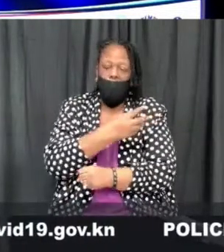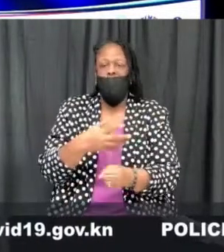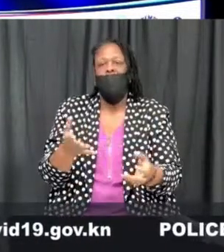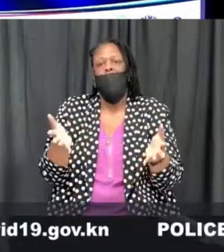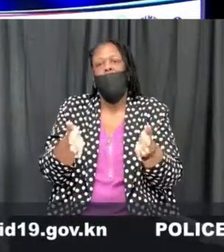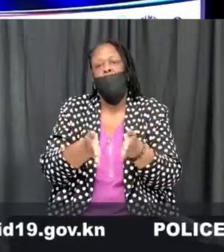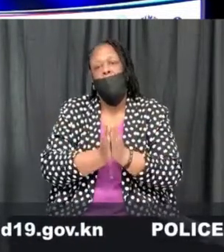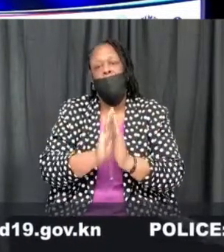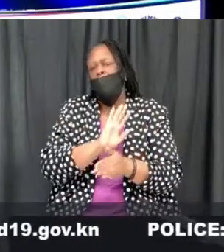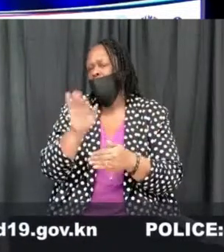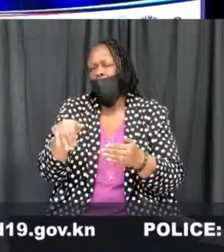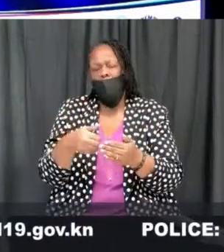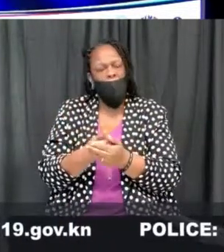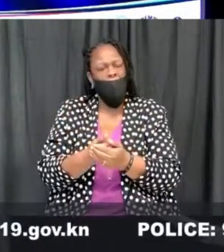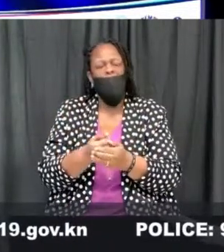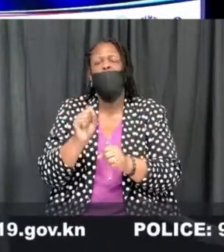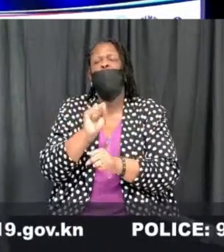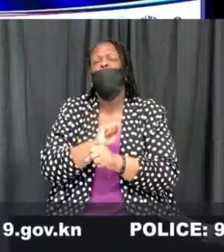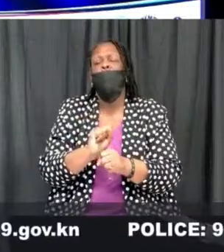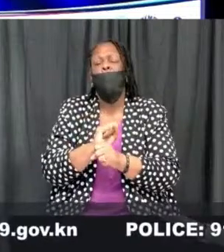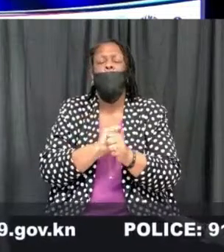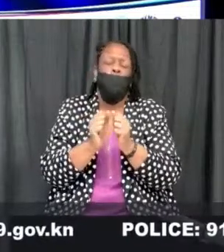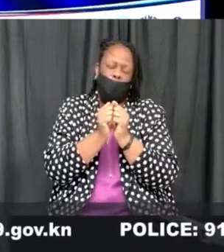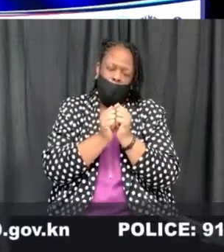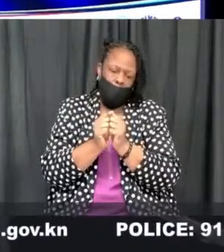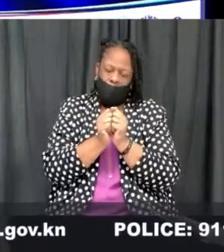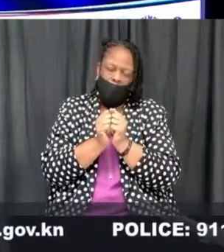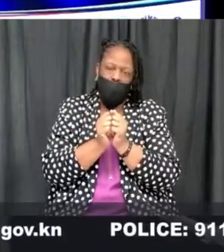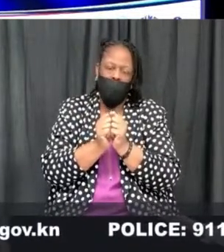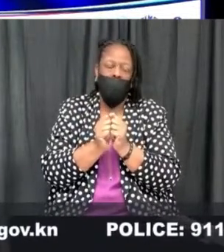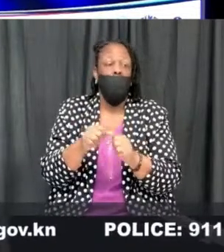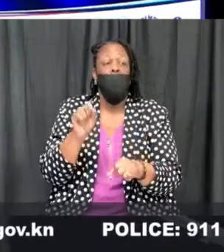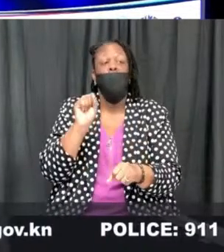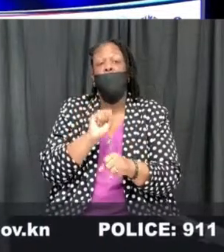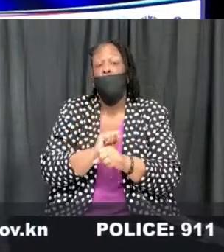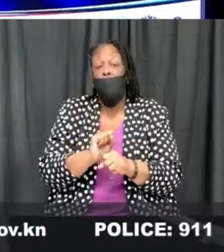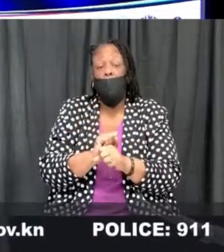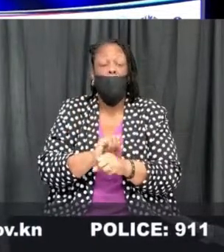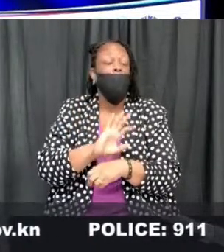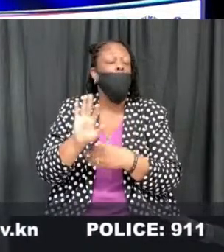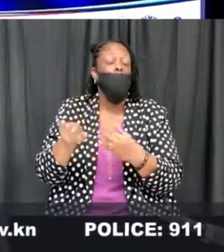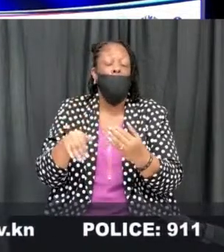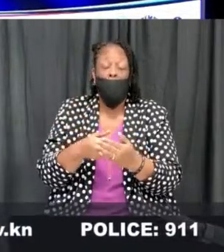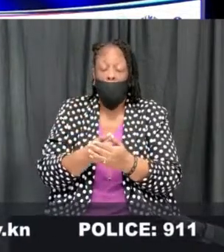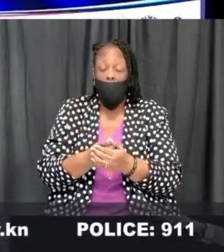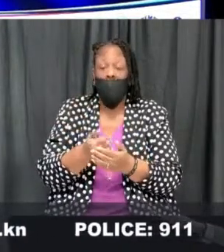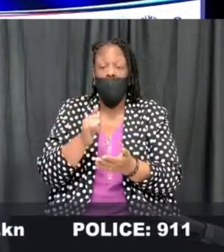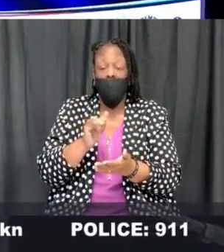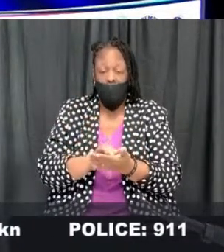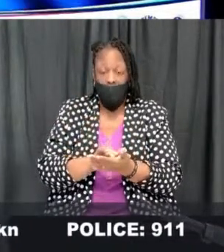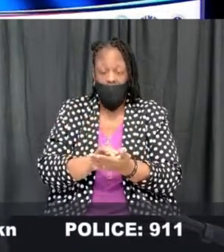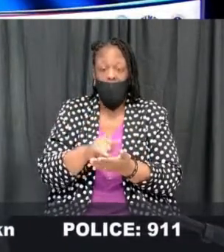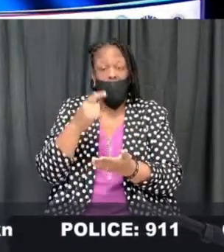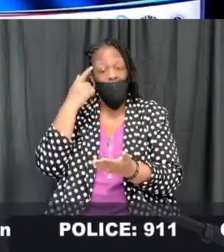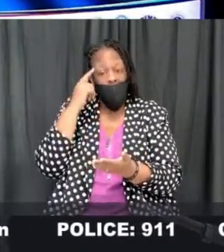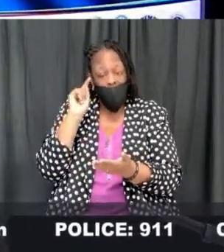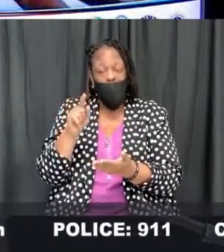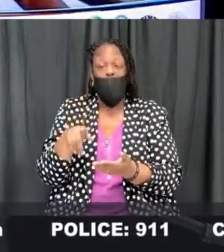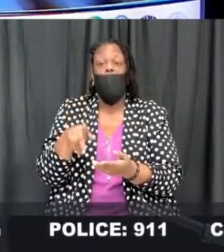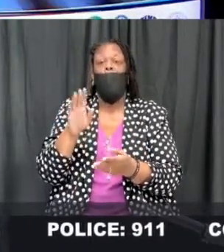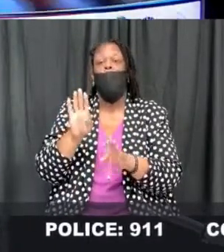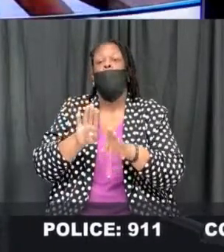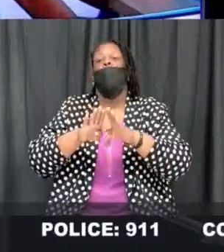all, bearing in mind that we are doing all this in preparation for the opening of the country, the safe opening of the